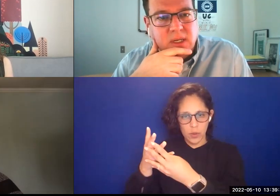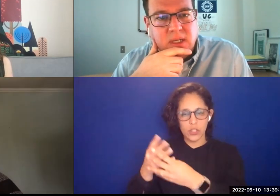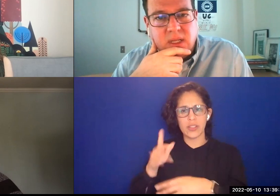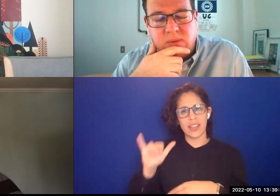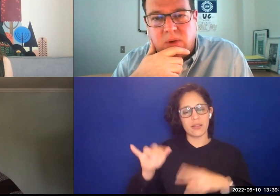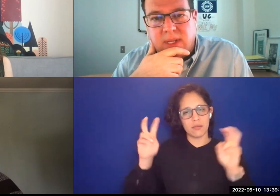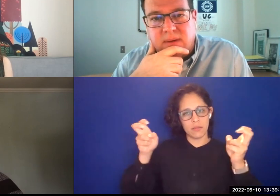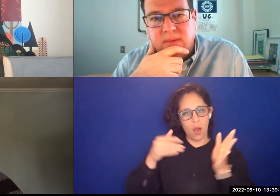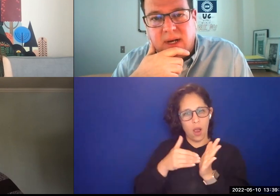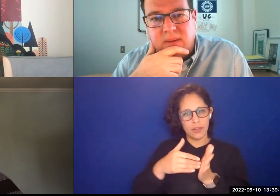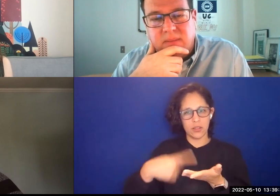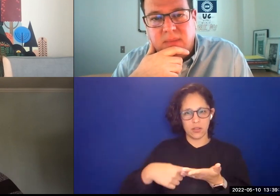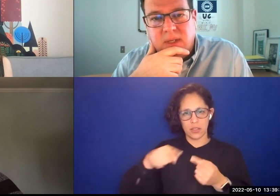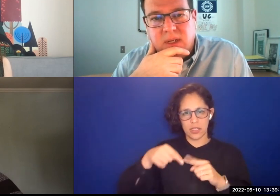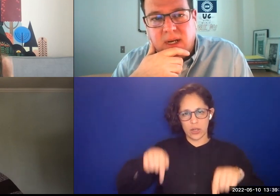Federation, with the role that